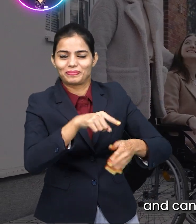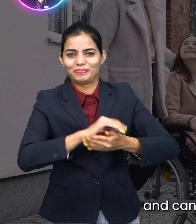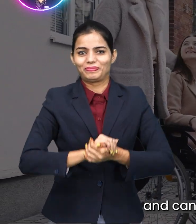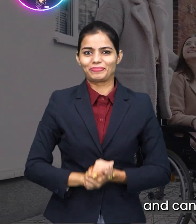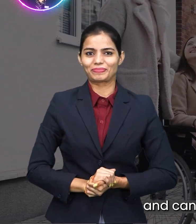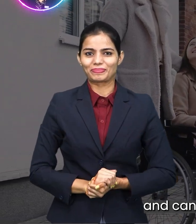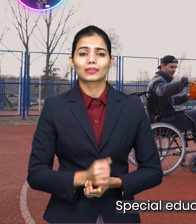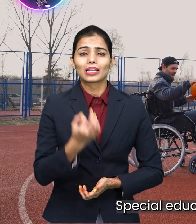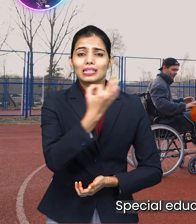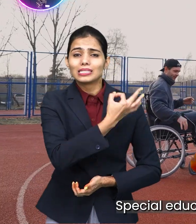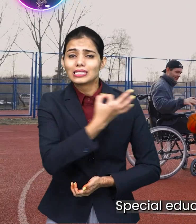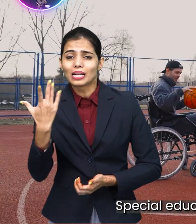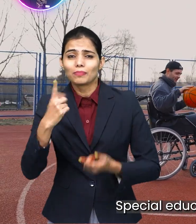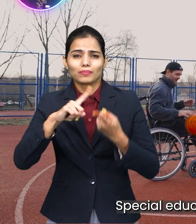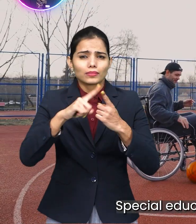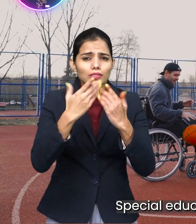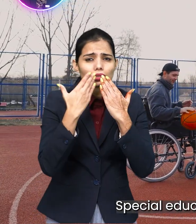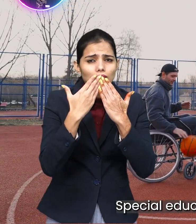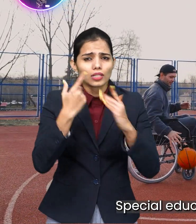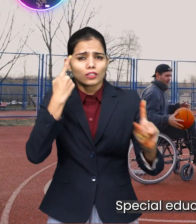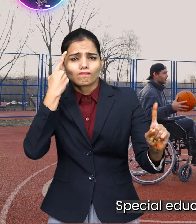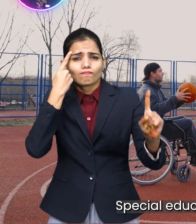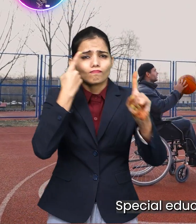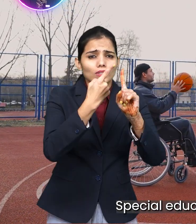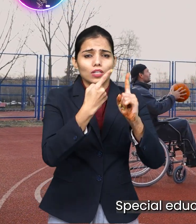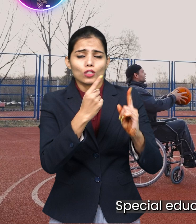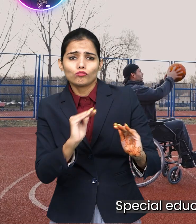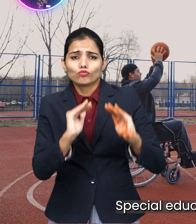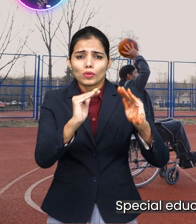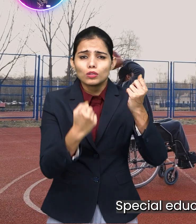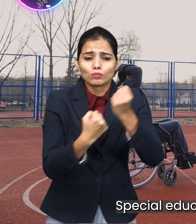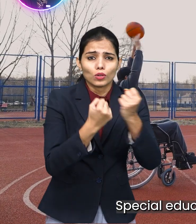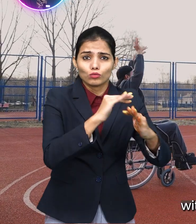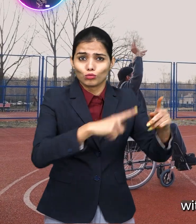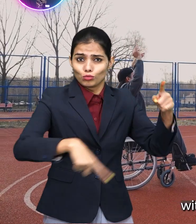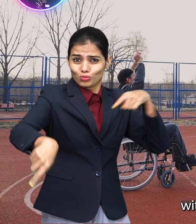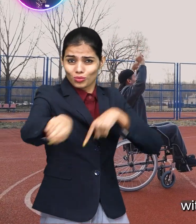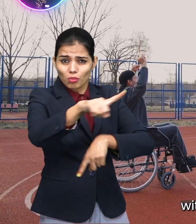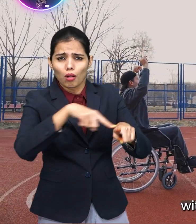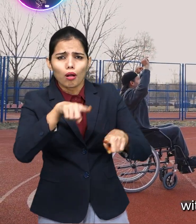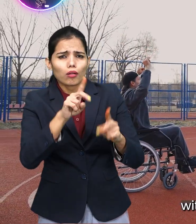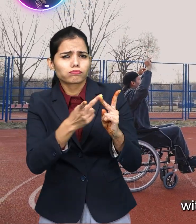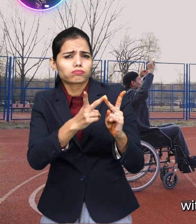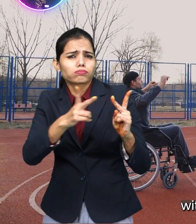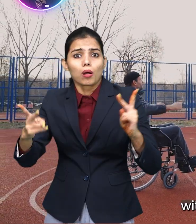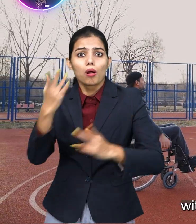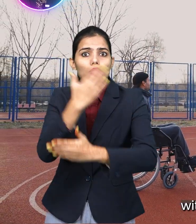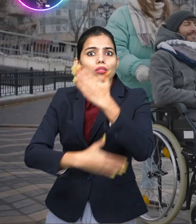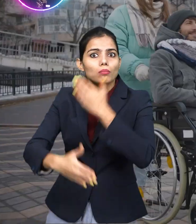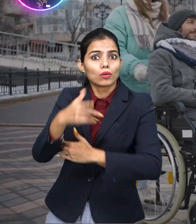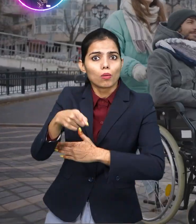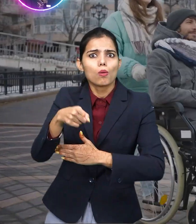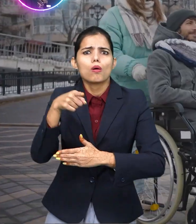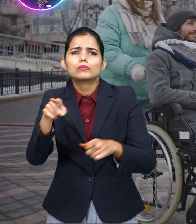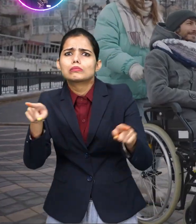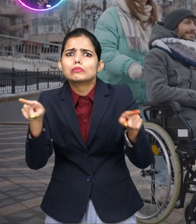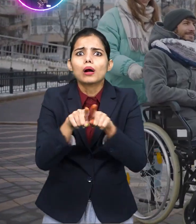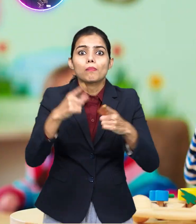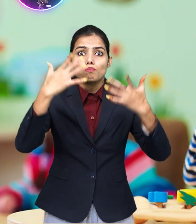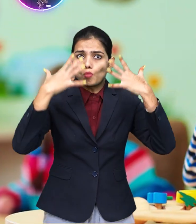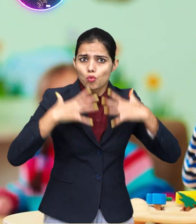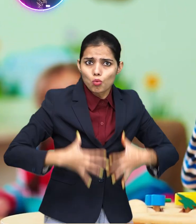society. Special education aims to support students with various disabilities like